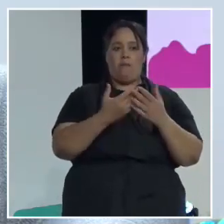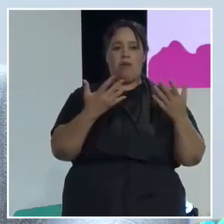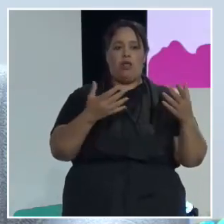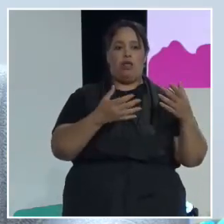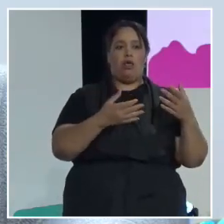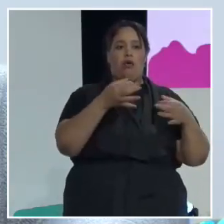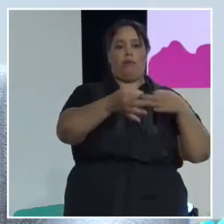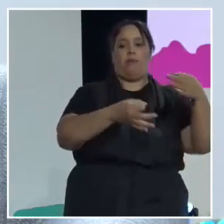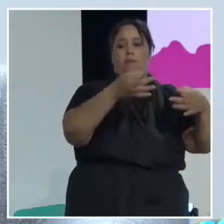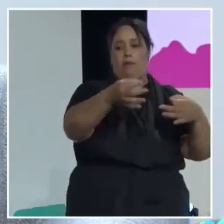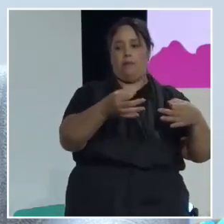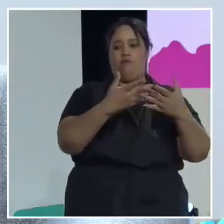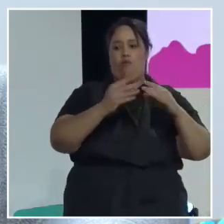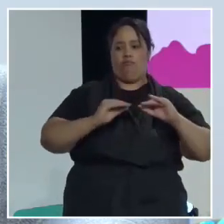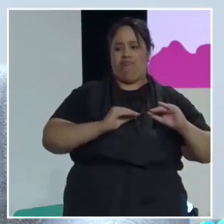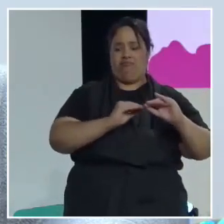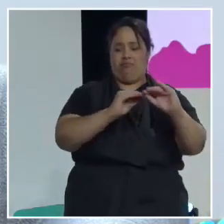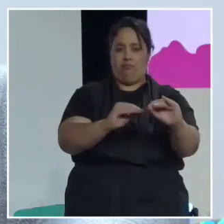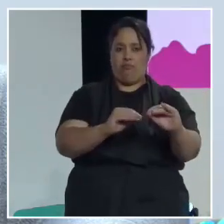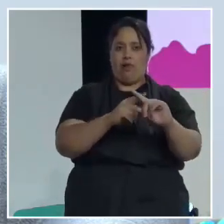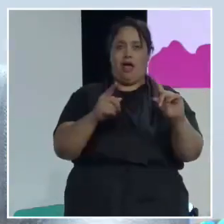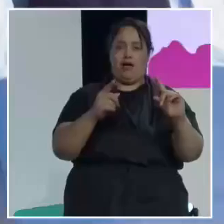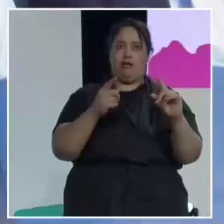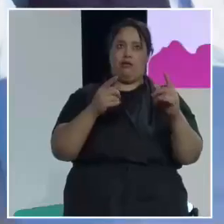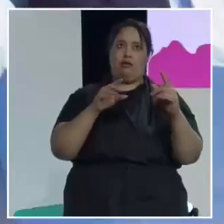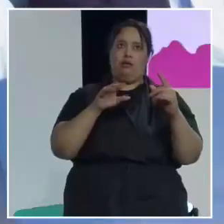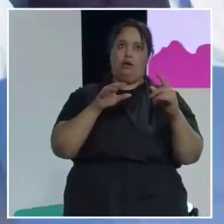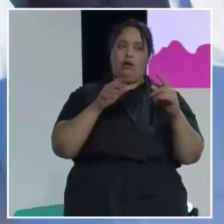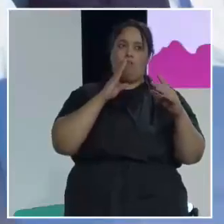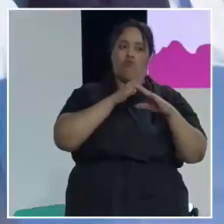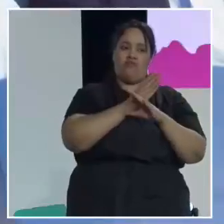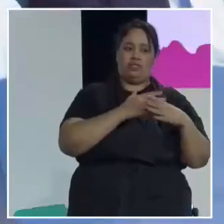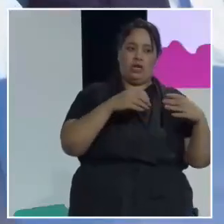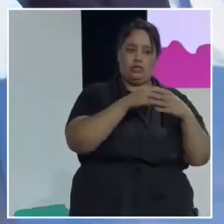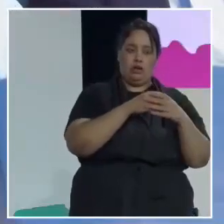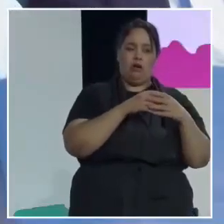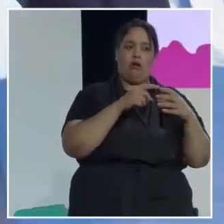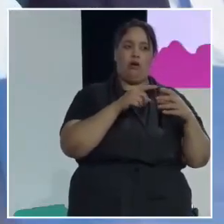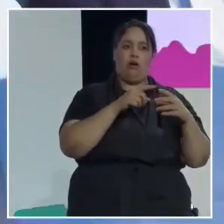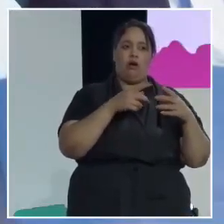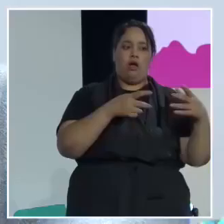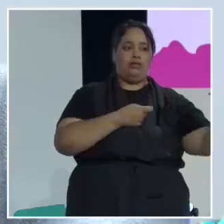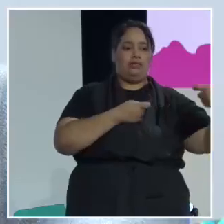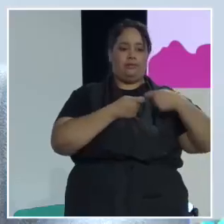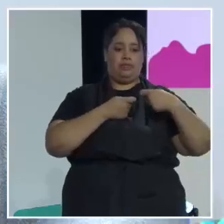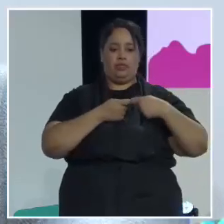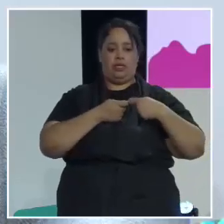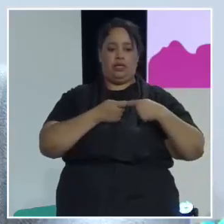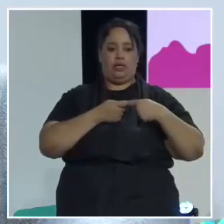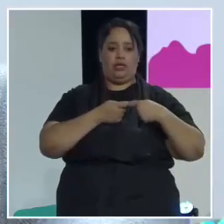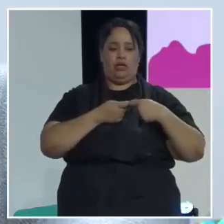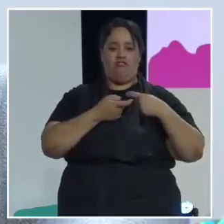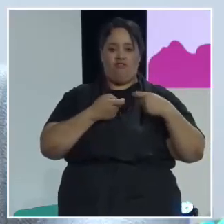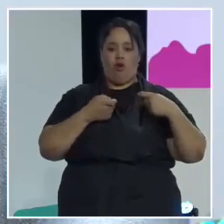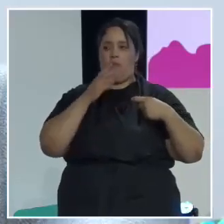of private sector mobilization, such as, we see private sector may extract excessive subsidy from public sectors.